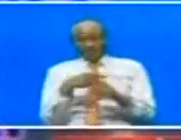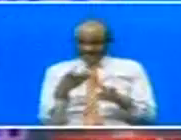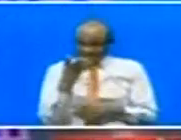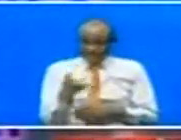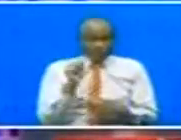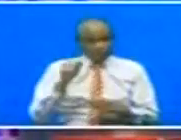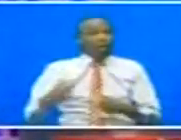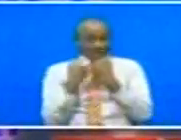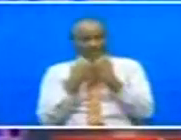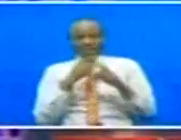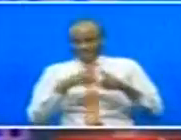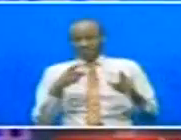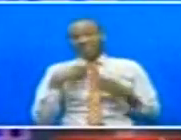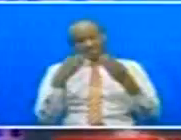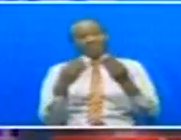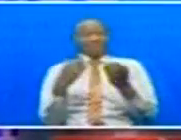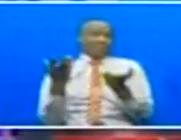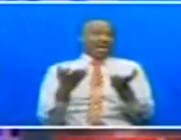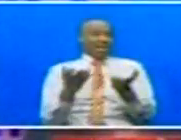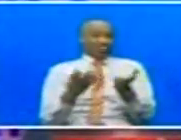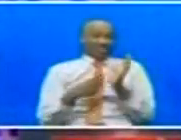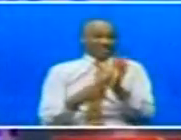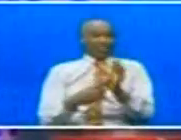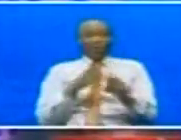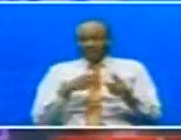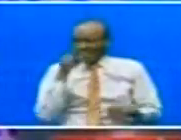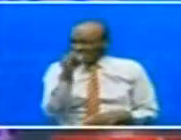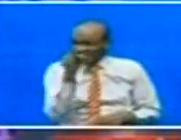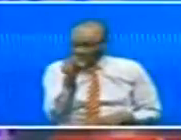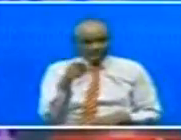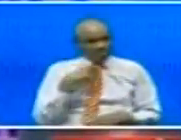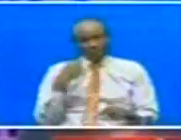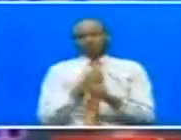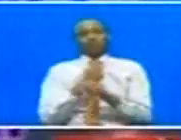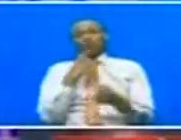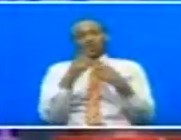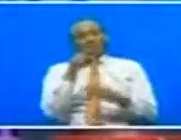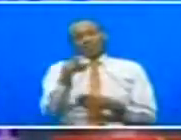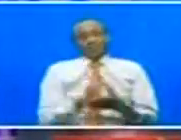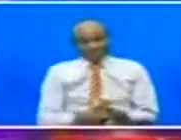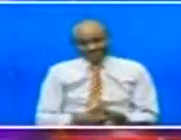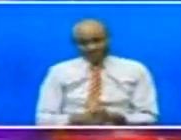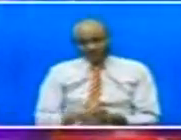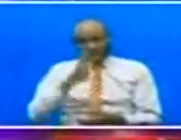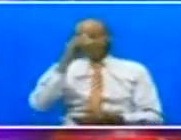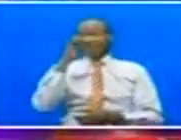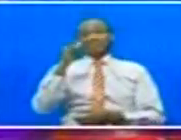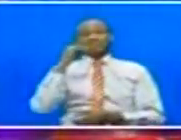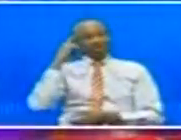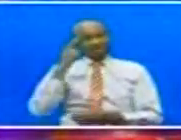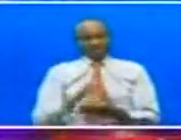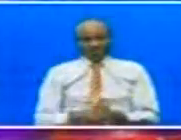it can happen, but I'm just giving a scenario. Okay. But this particular one, I really cannot say much about it. Betty? Yeah. I think